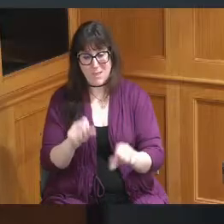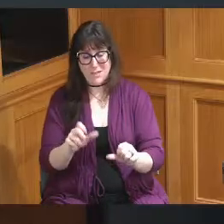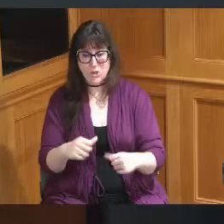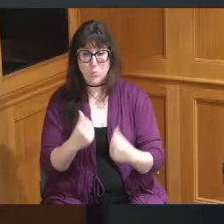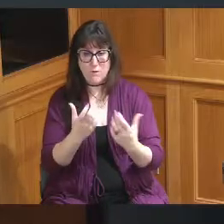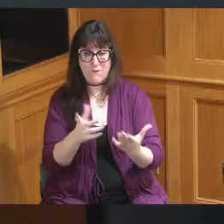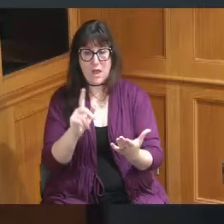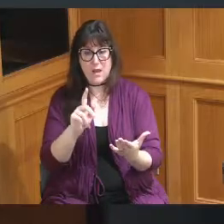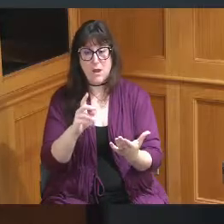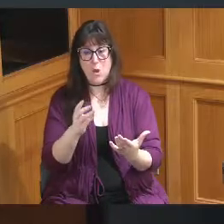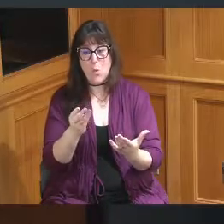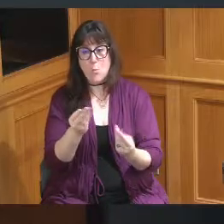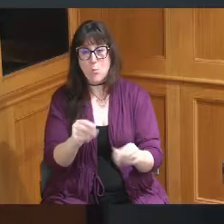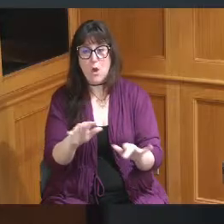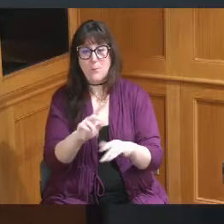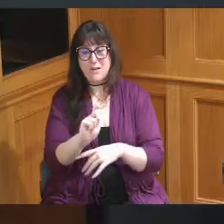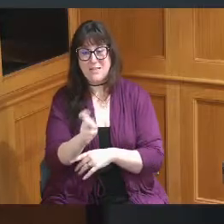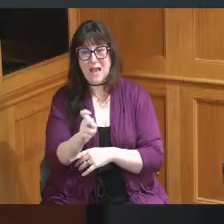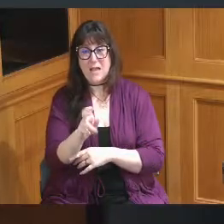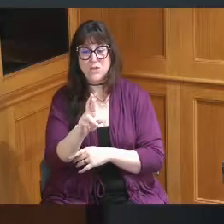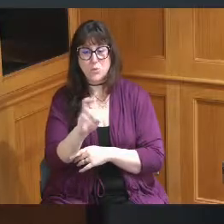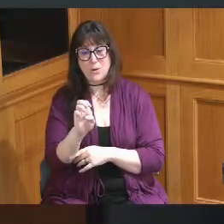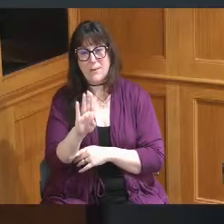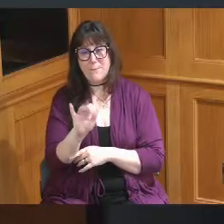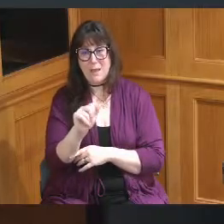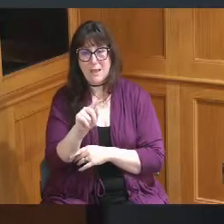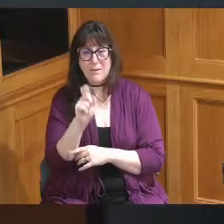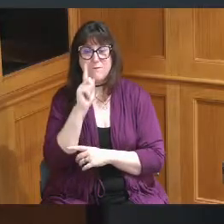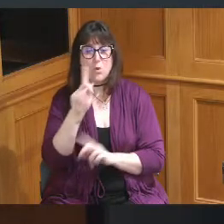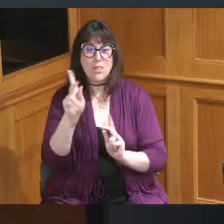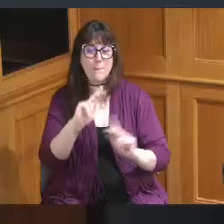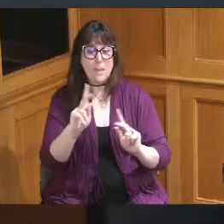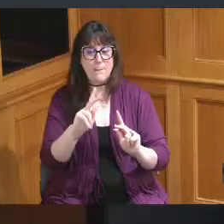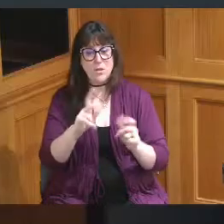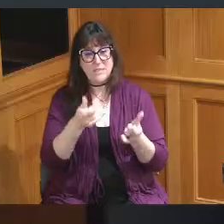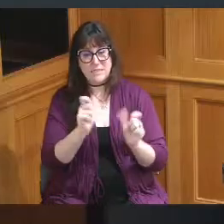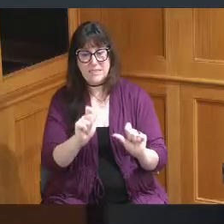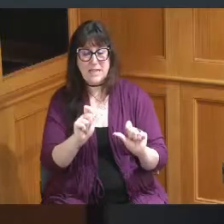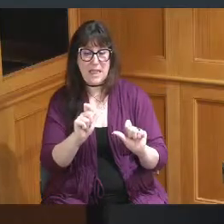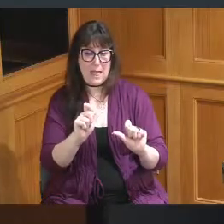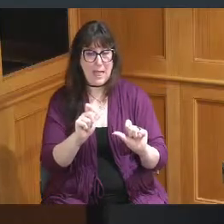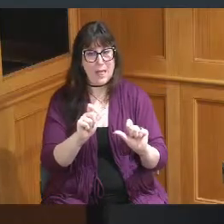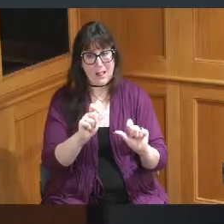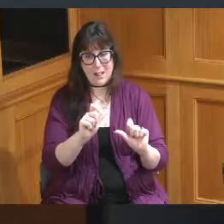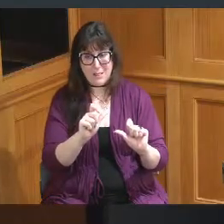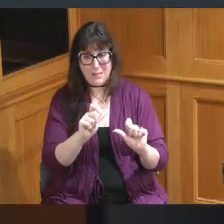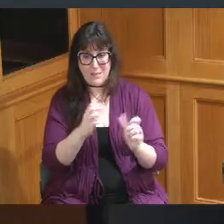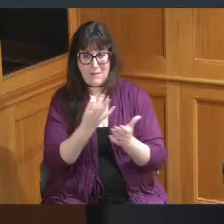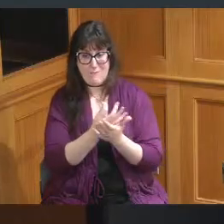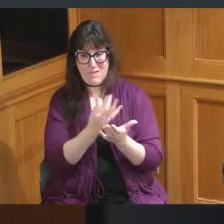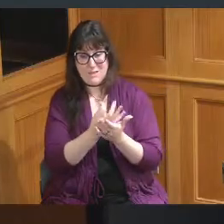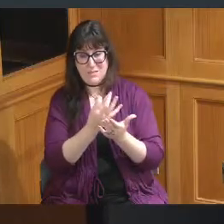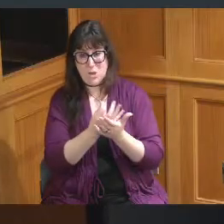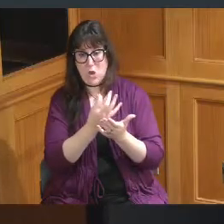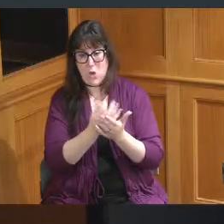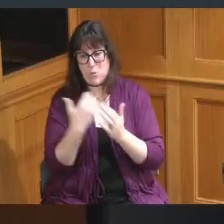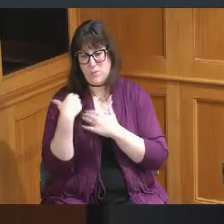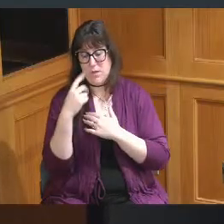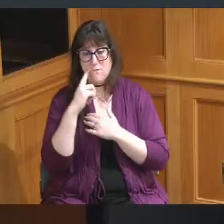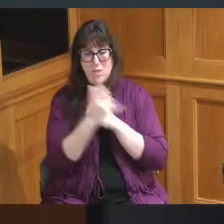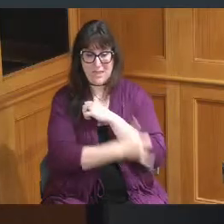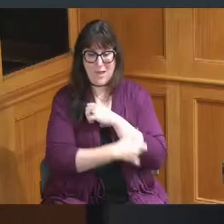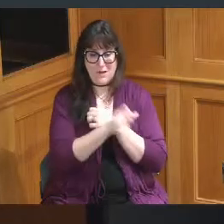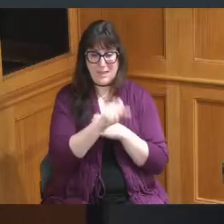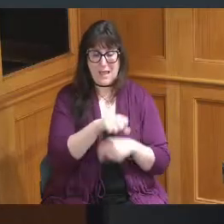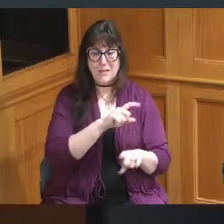property tax rebate to the people that still, so we can still allow some fiscal viability for the county, but